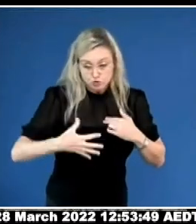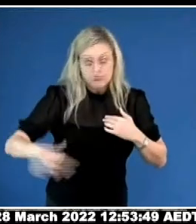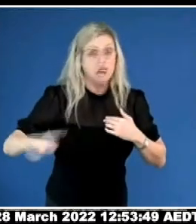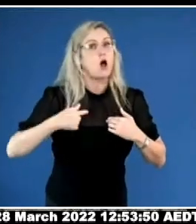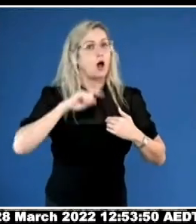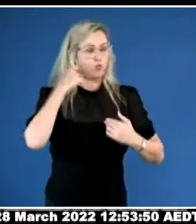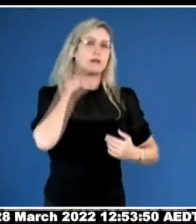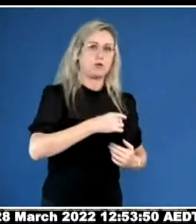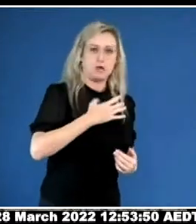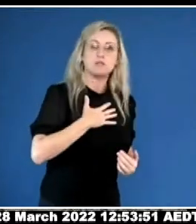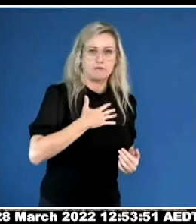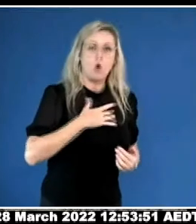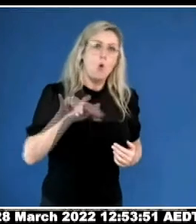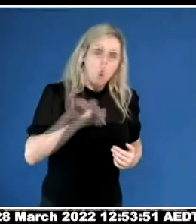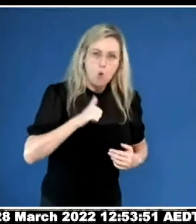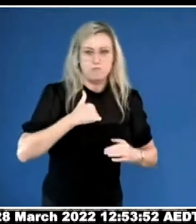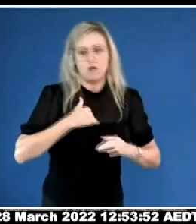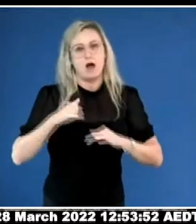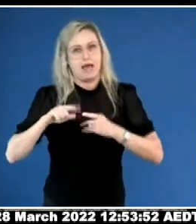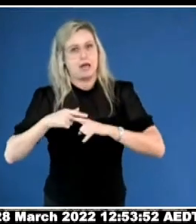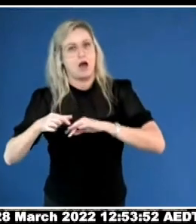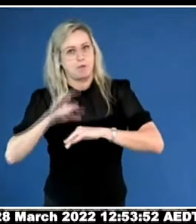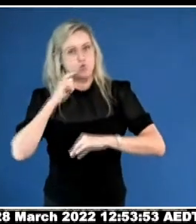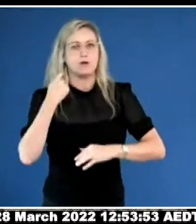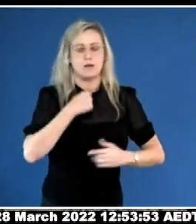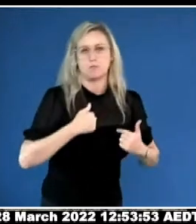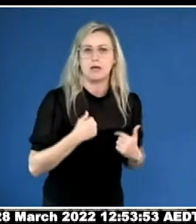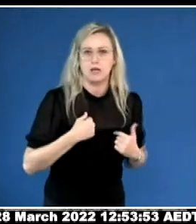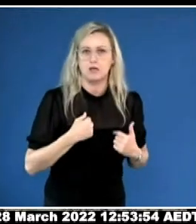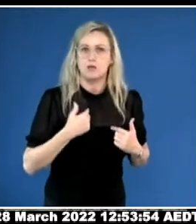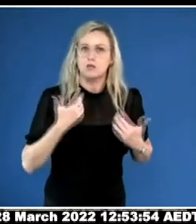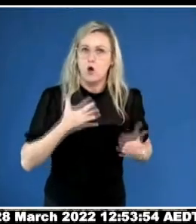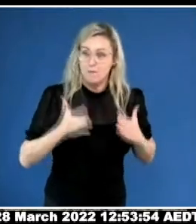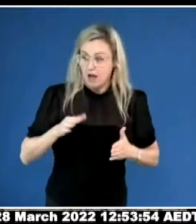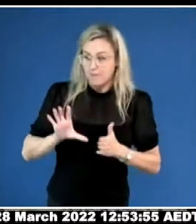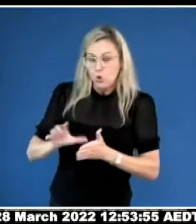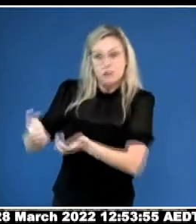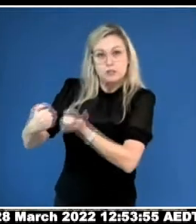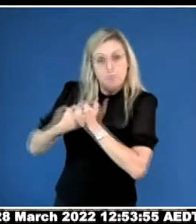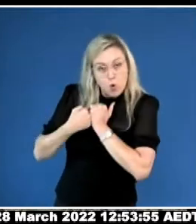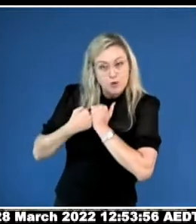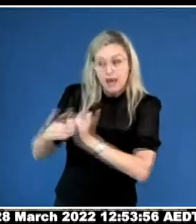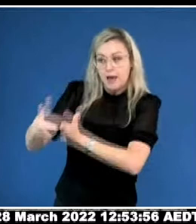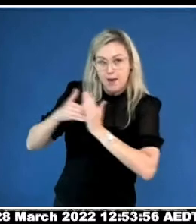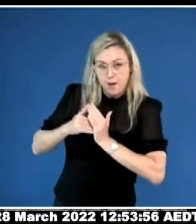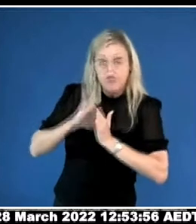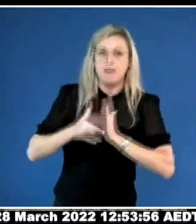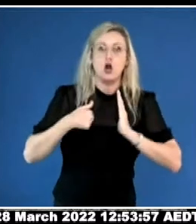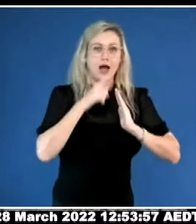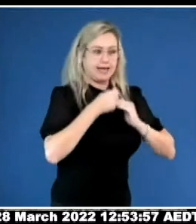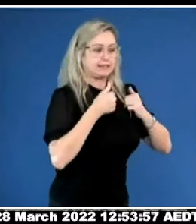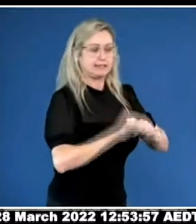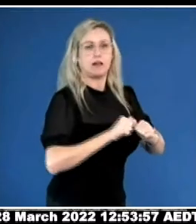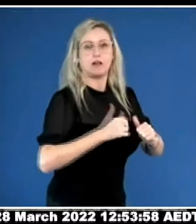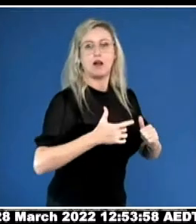have. So that meant that I got to stay in my home with my children. I got to see another way to live, because I didn't know that there was any